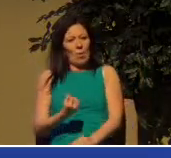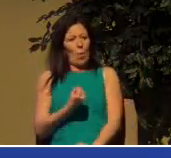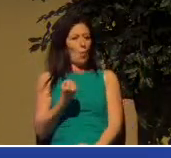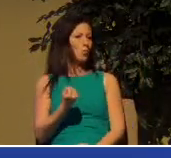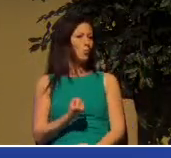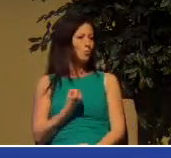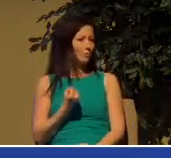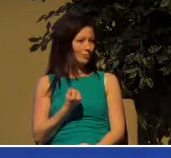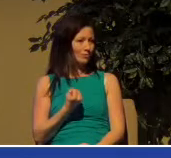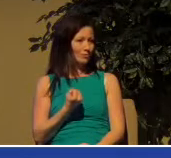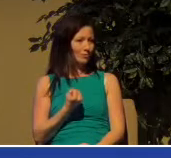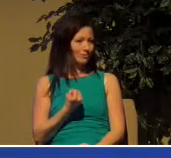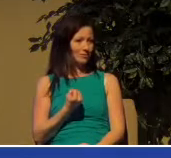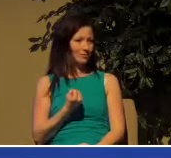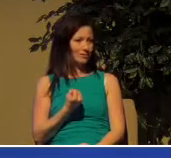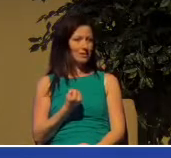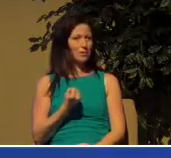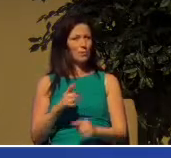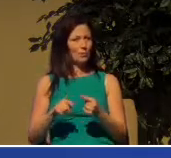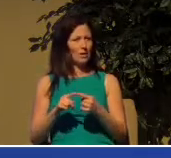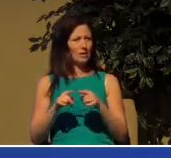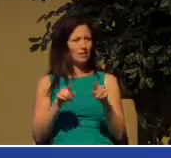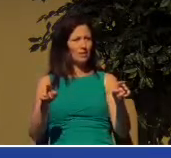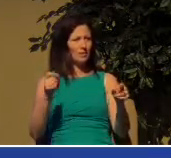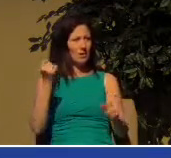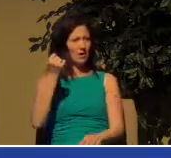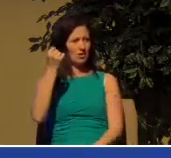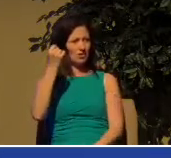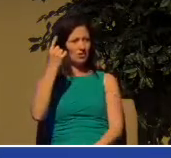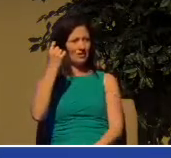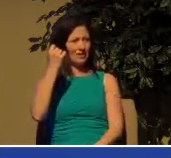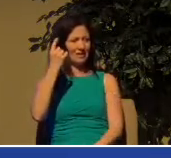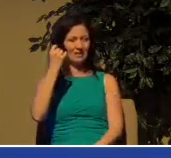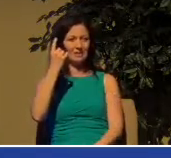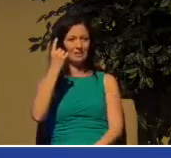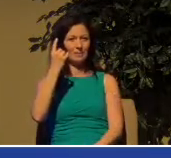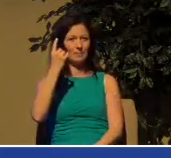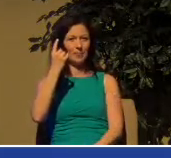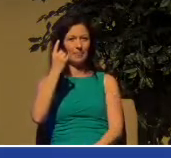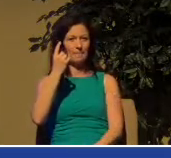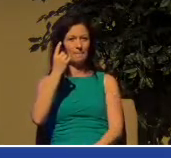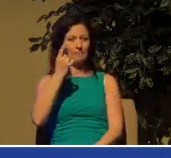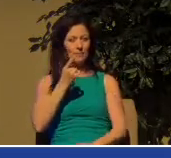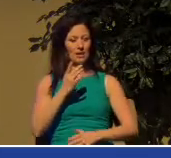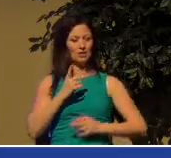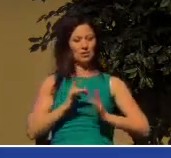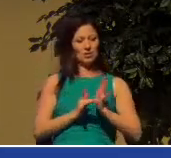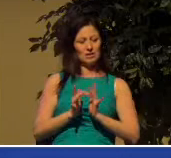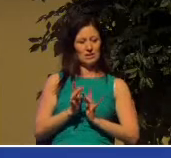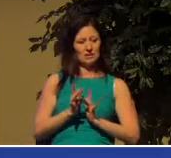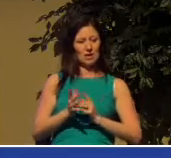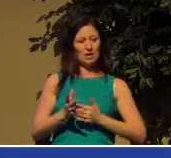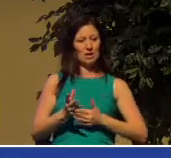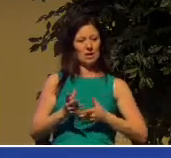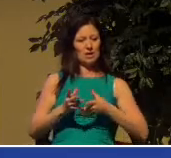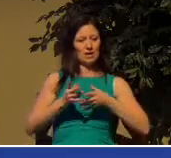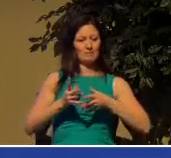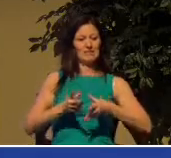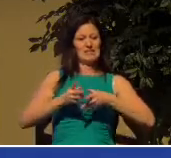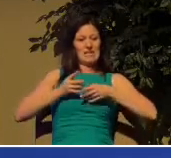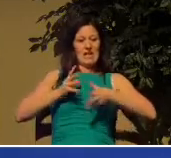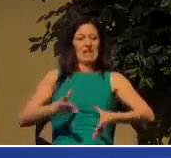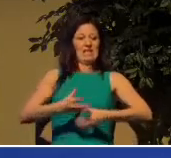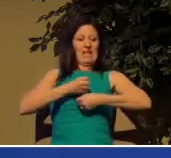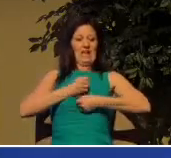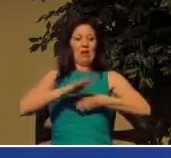this, when we understand our alienation from God on account of our sin, and we confess that sin, and